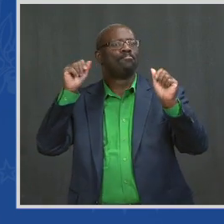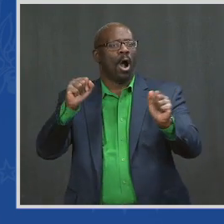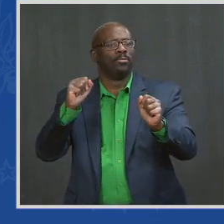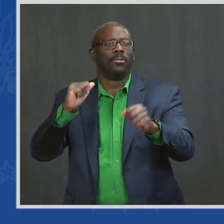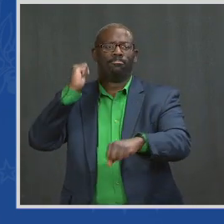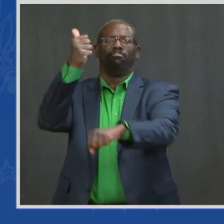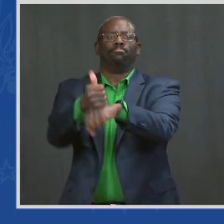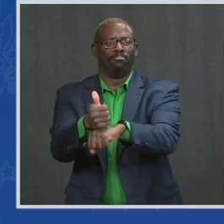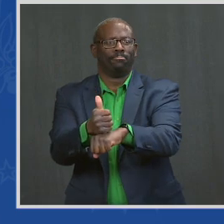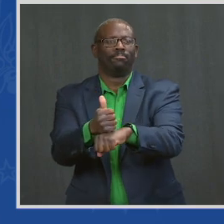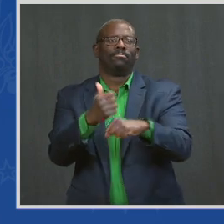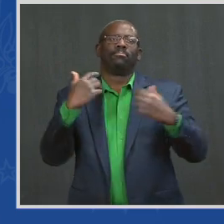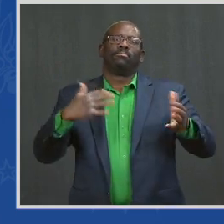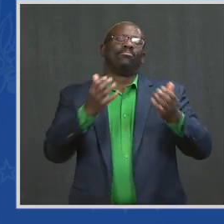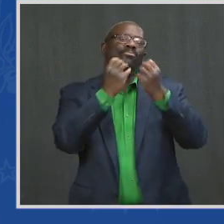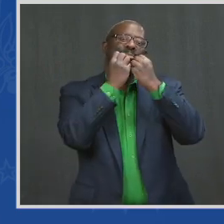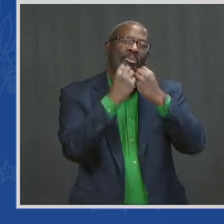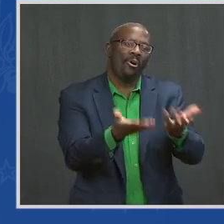House.